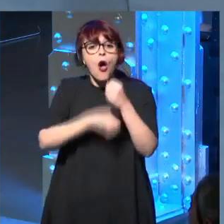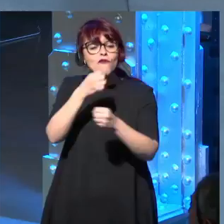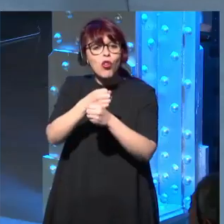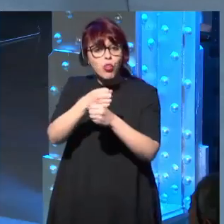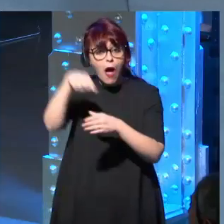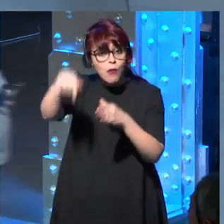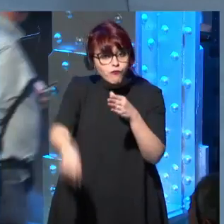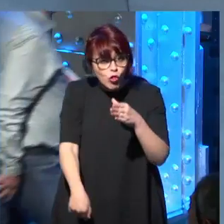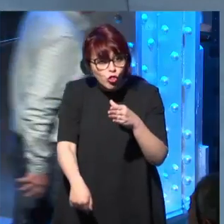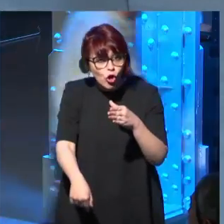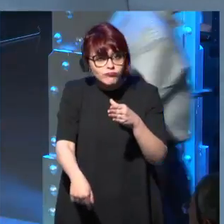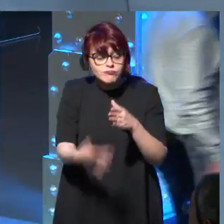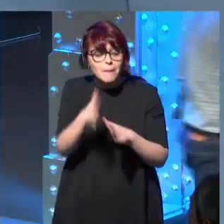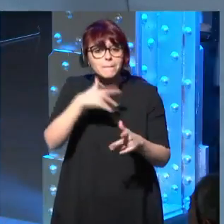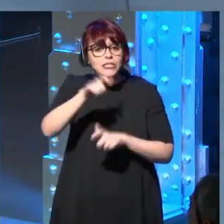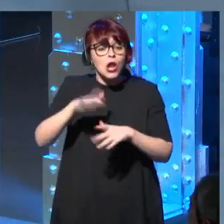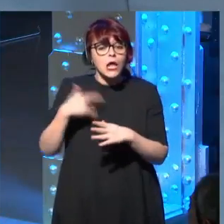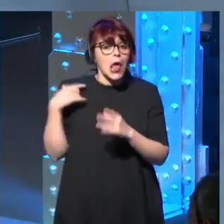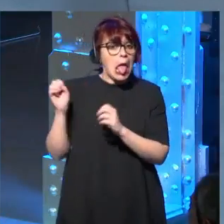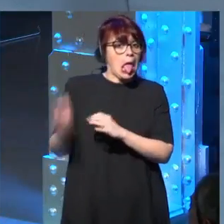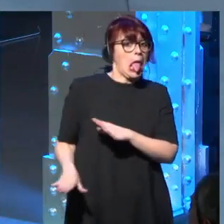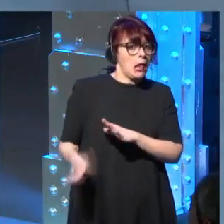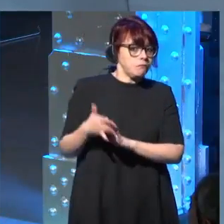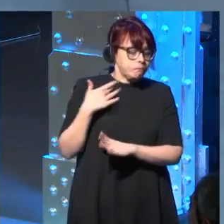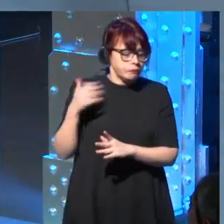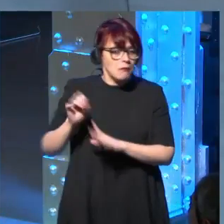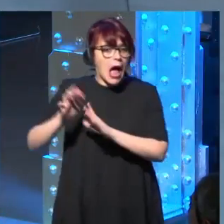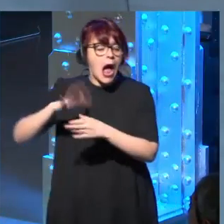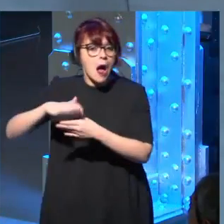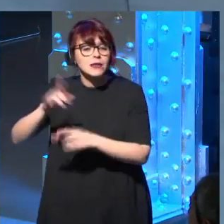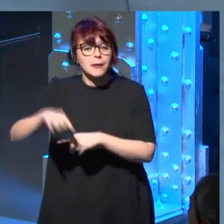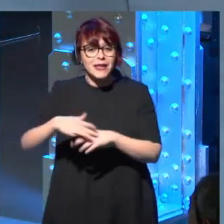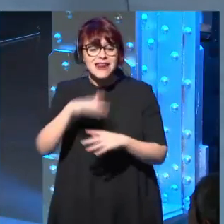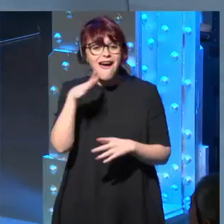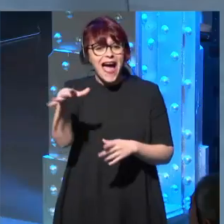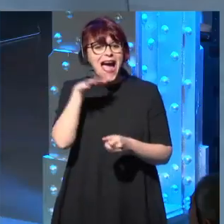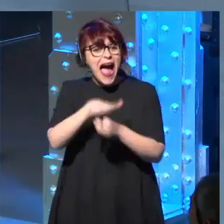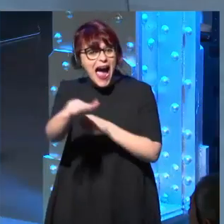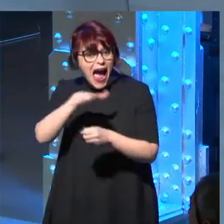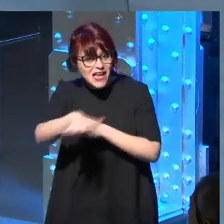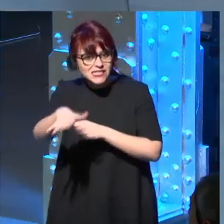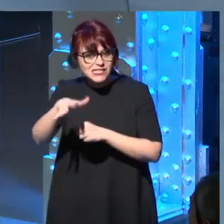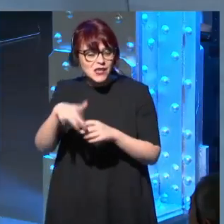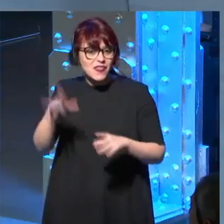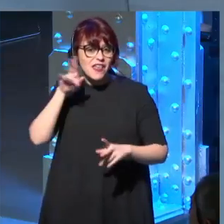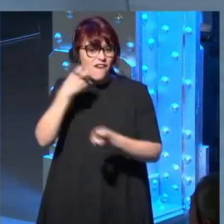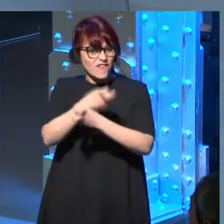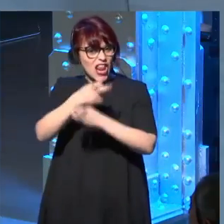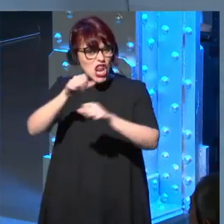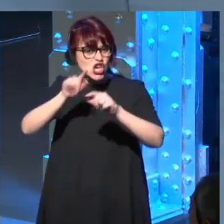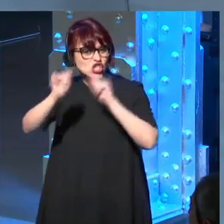old wells, there is gas, poisonous gas, and if you go down to the old well, there will be gas, if you're